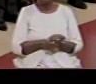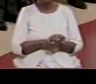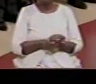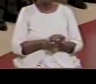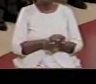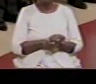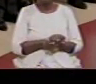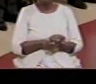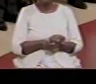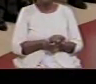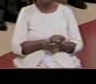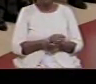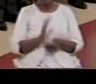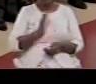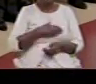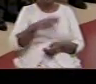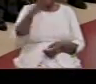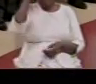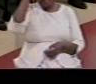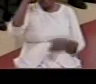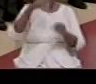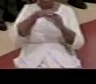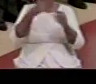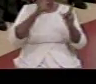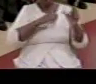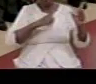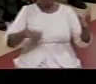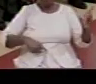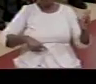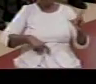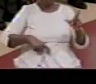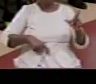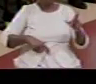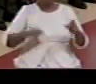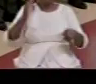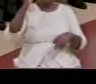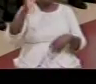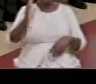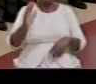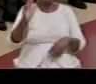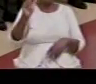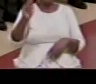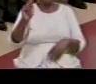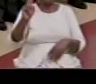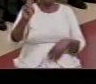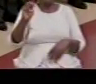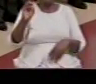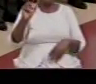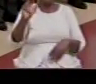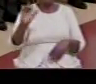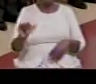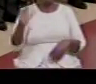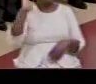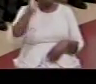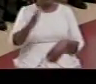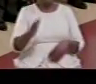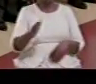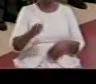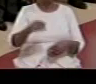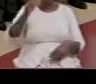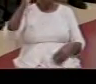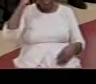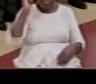We minister in the power of the Holy Ghost. Fresh anointing, power from on high.